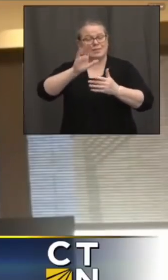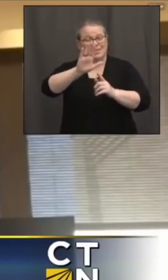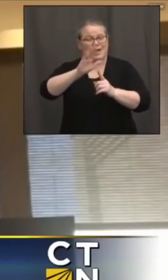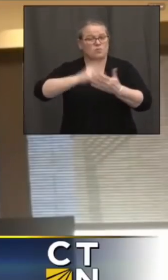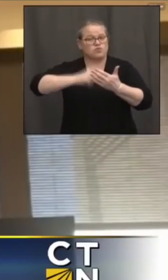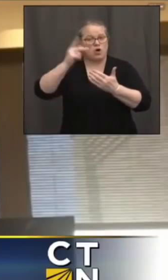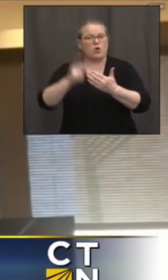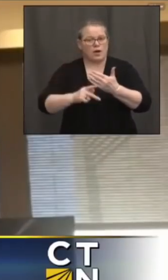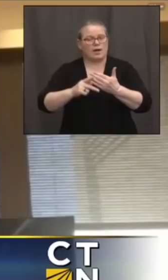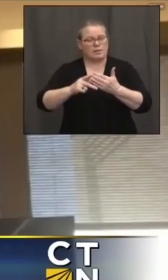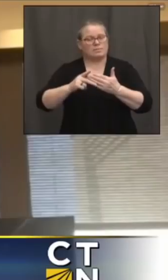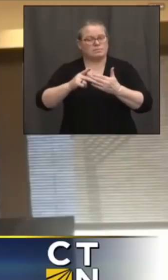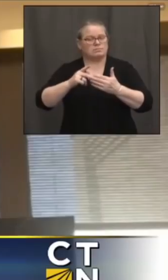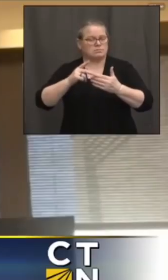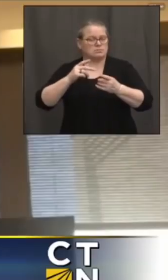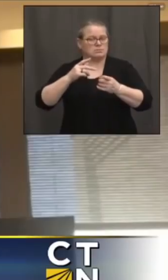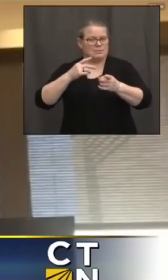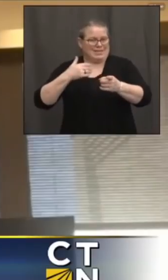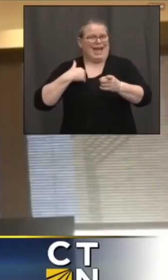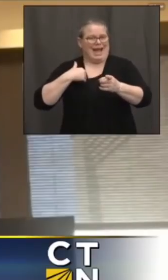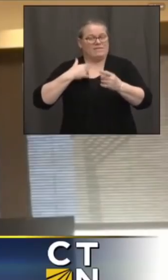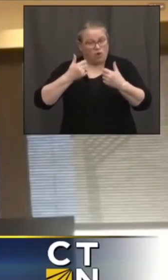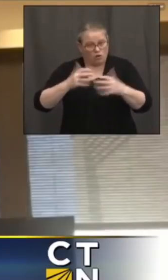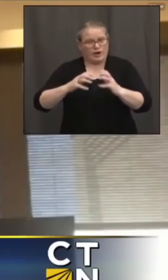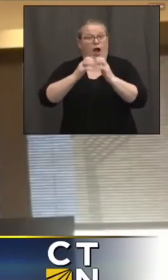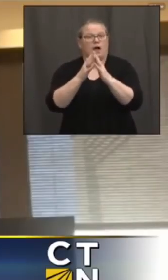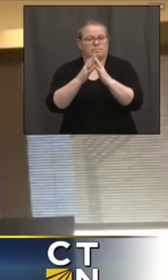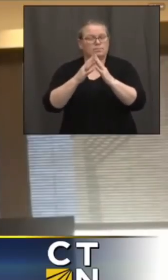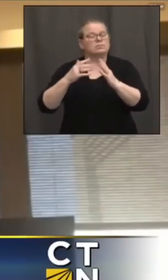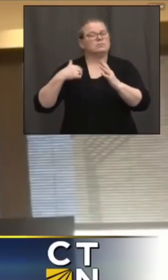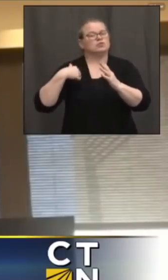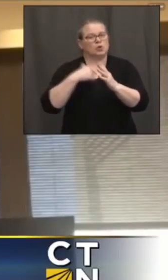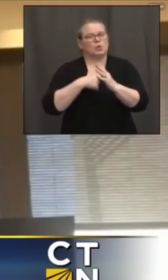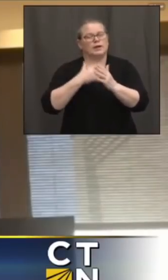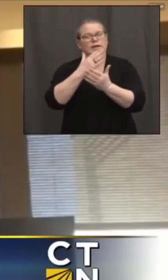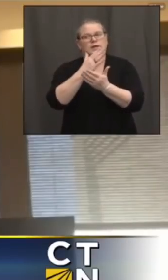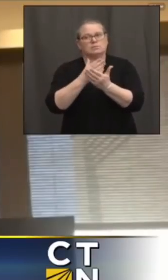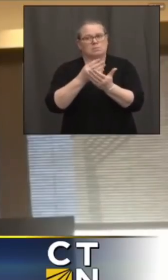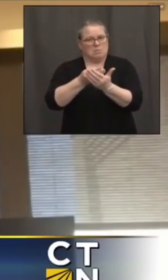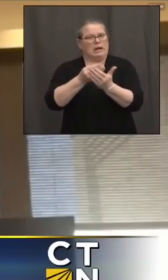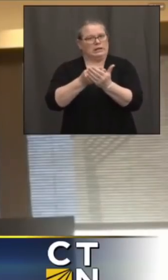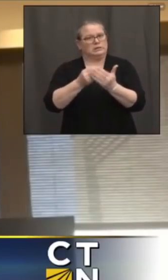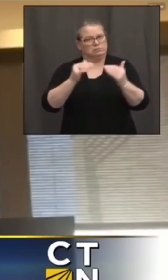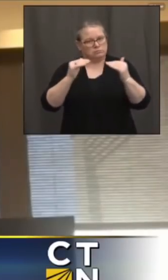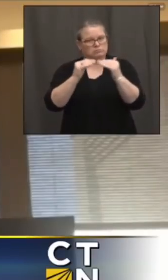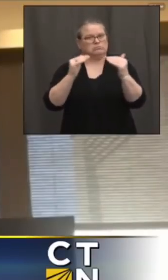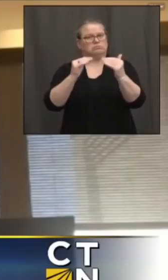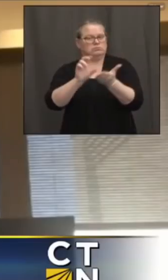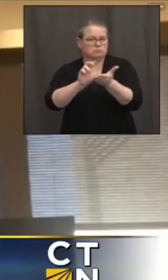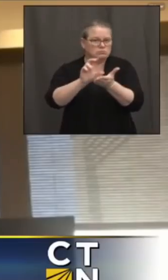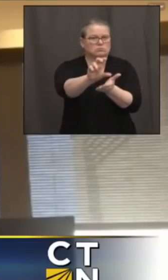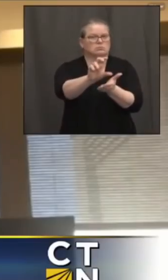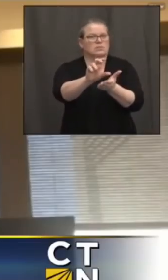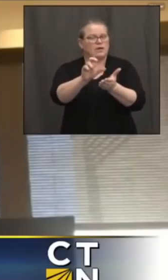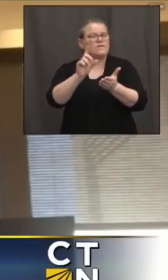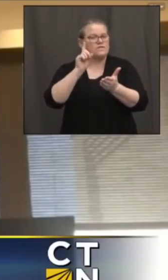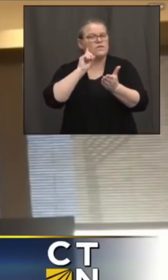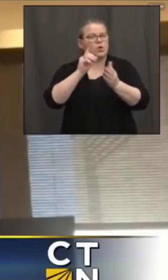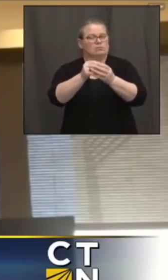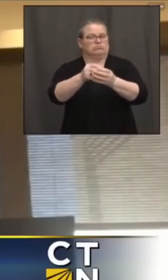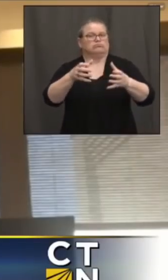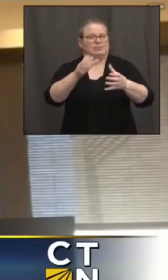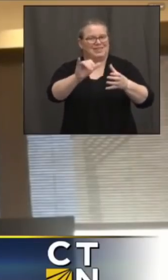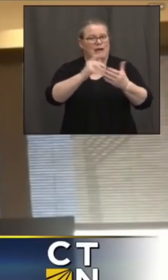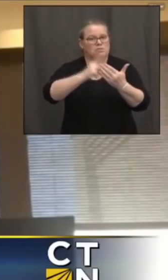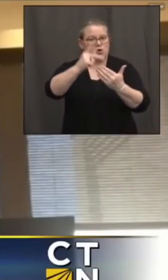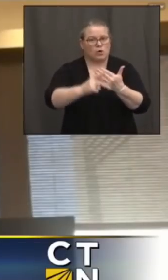efforts. But Waterbury is one of the 25 distressed municipalities that will receive additional funding under the